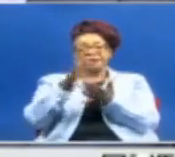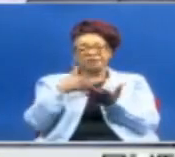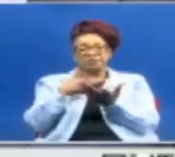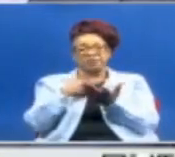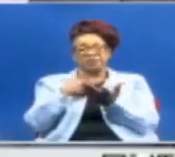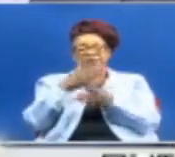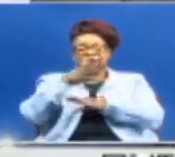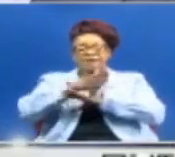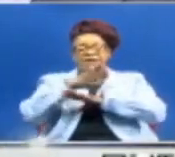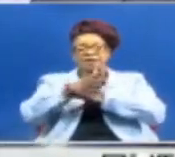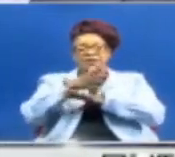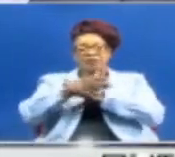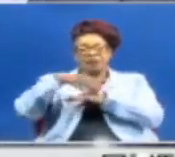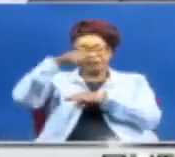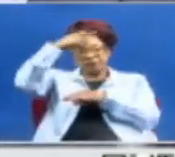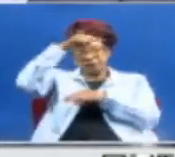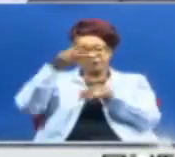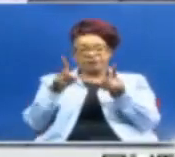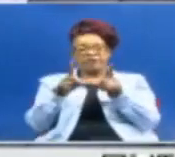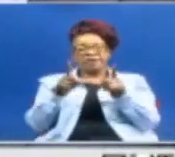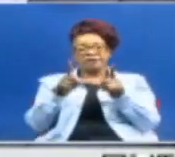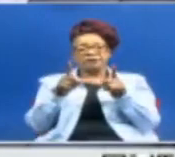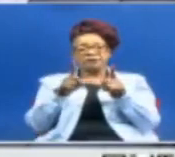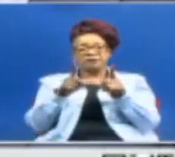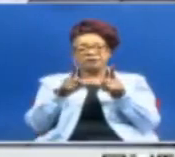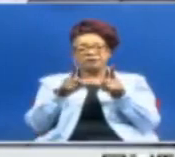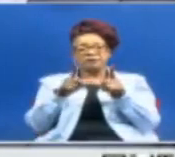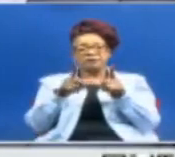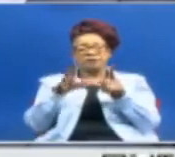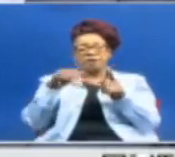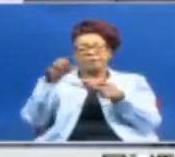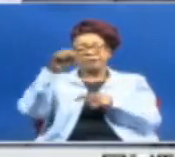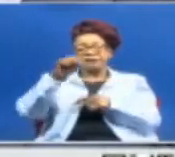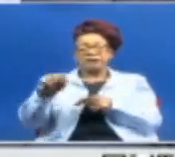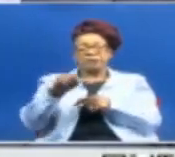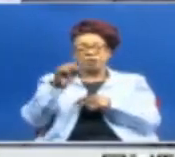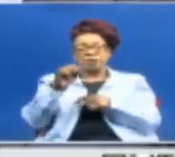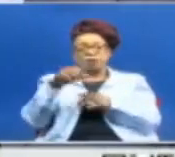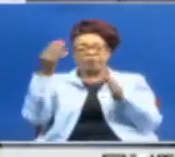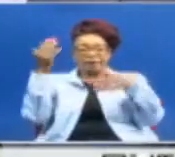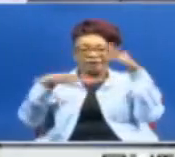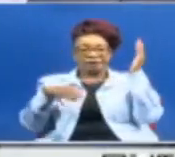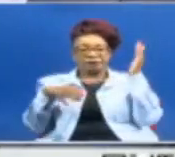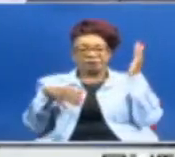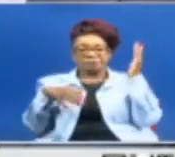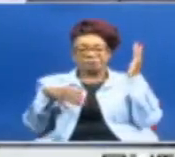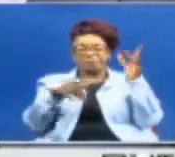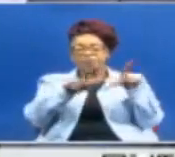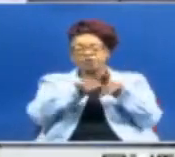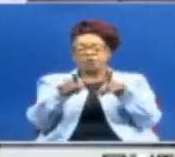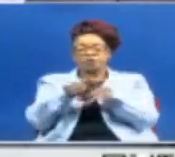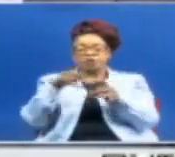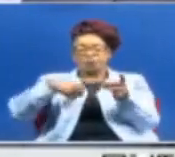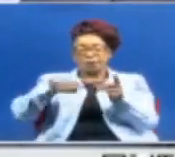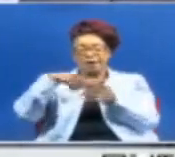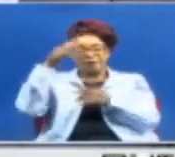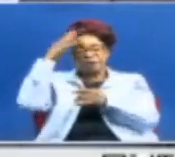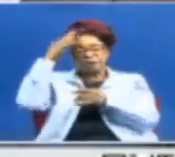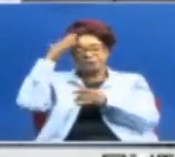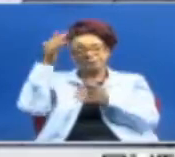degree certificate from Strathmore University. We have also established that